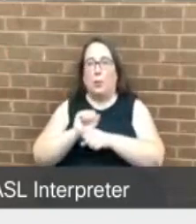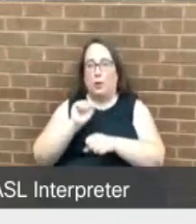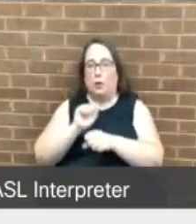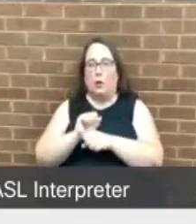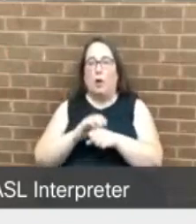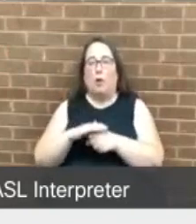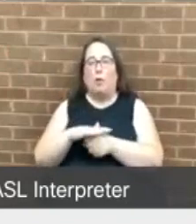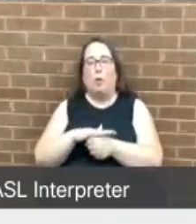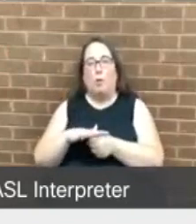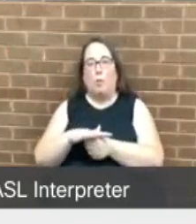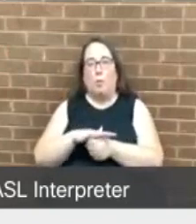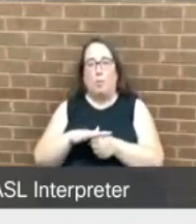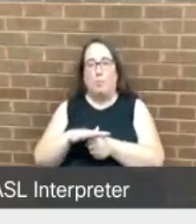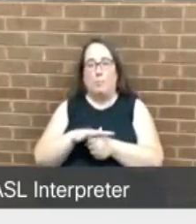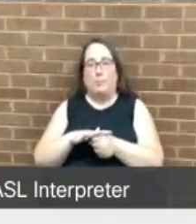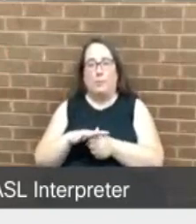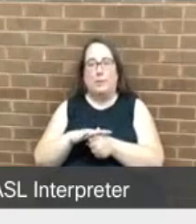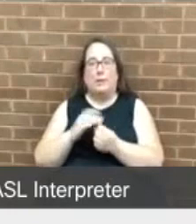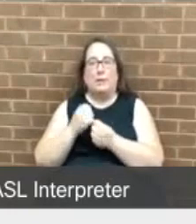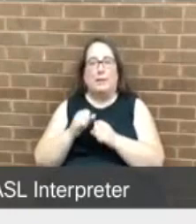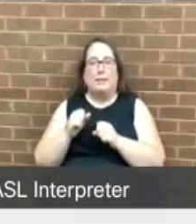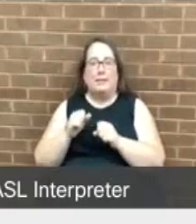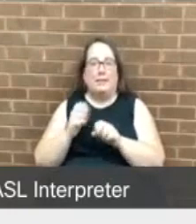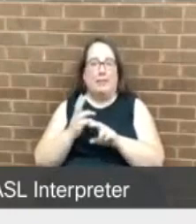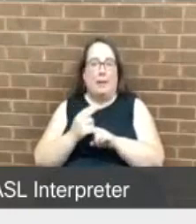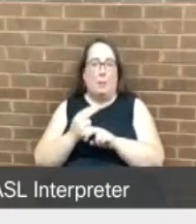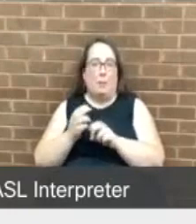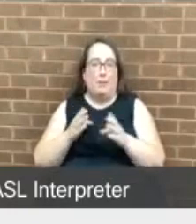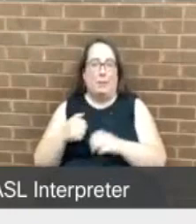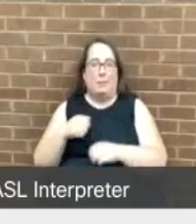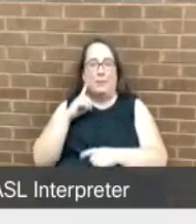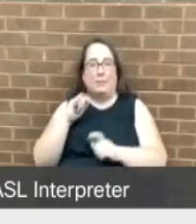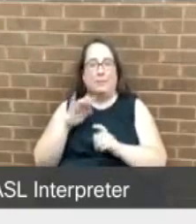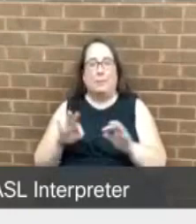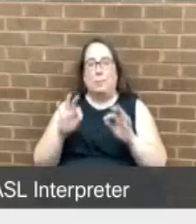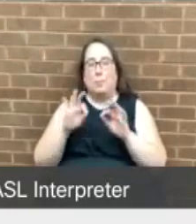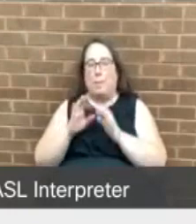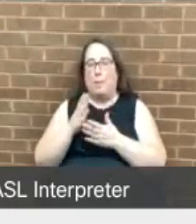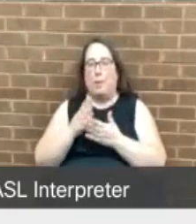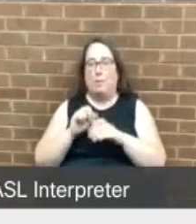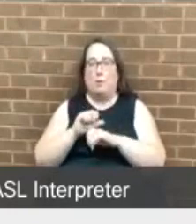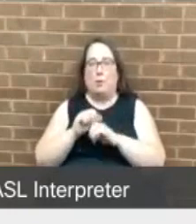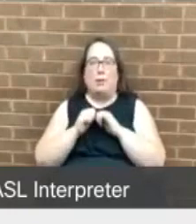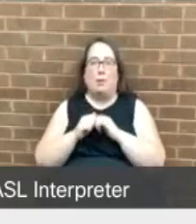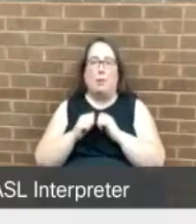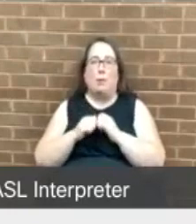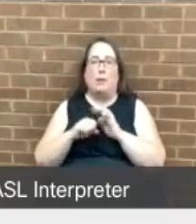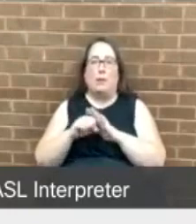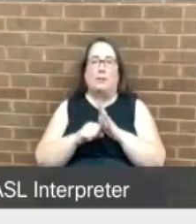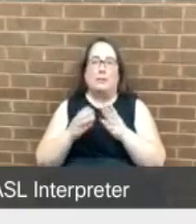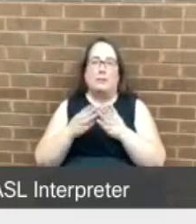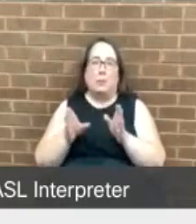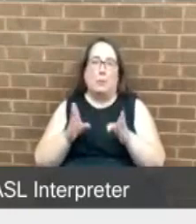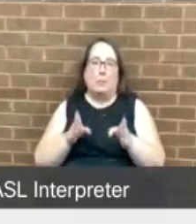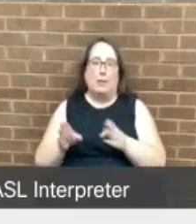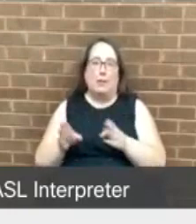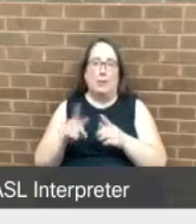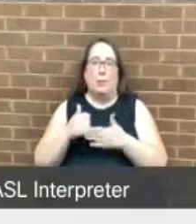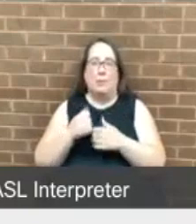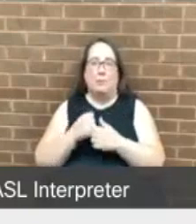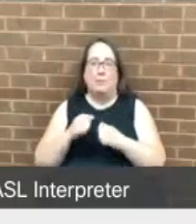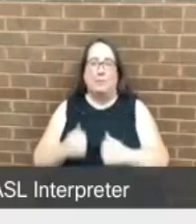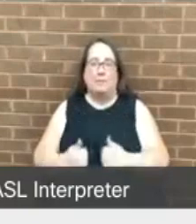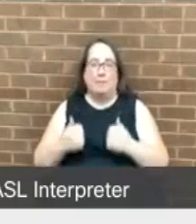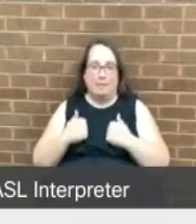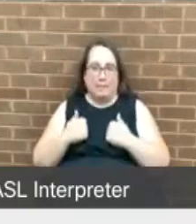local strategic highway safety plan. We really do think that's an important component, working together with a statewide plan to help save lives on our